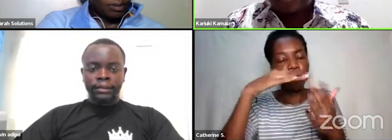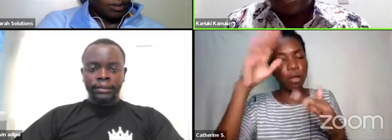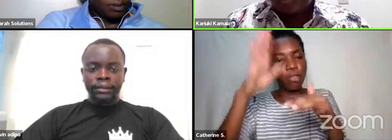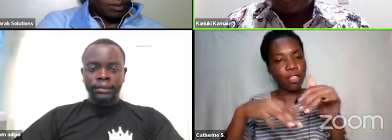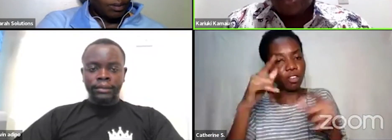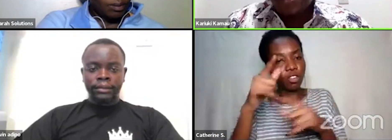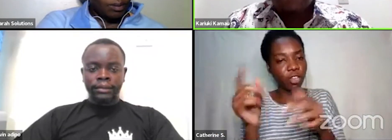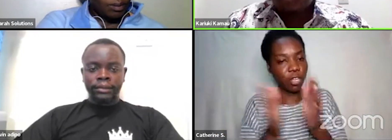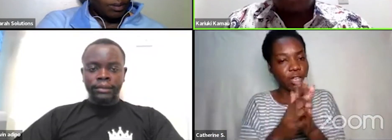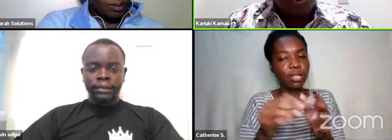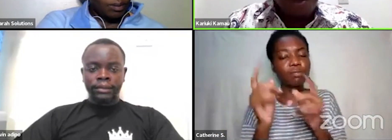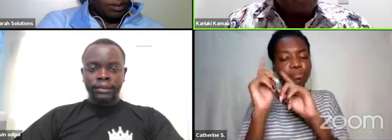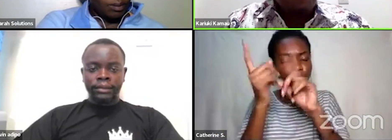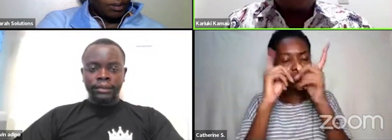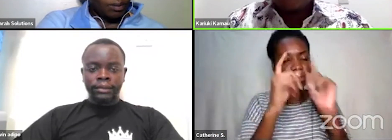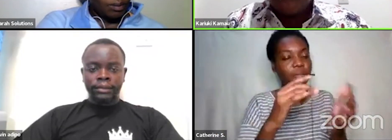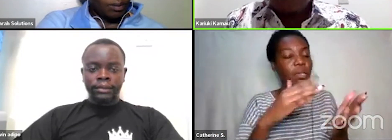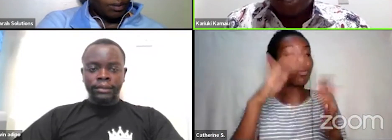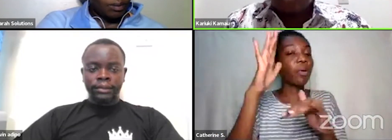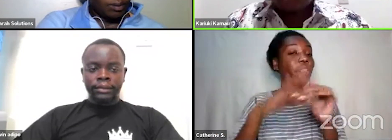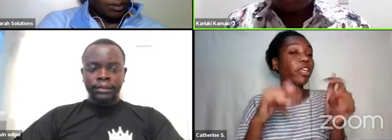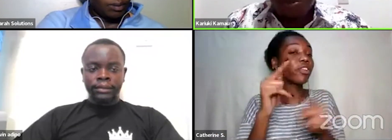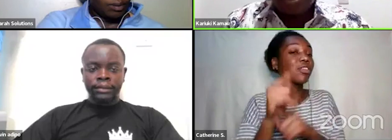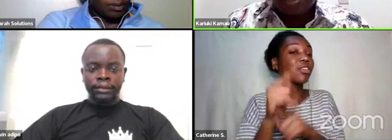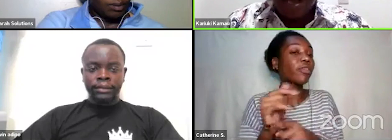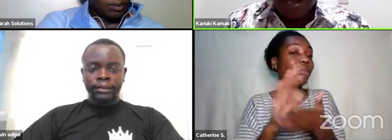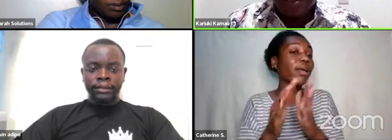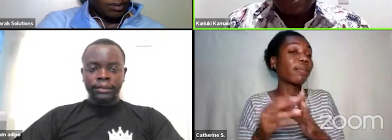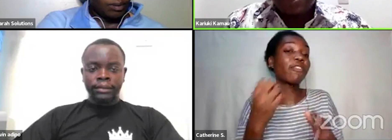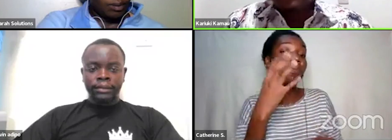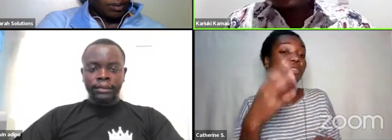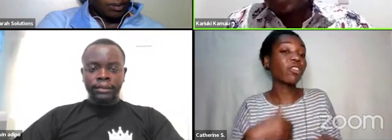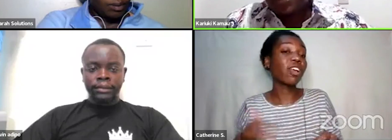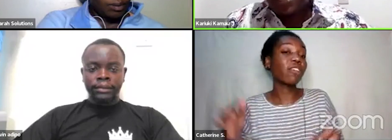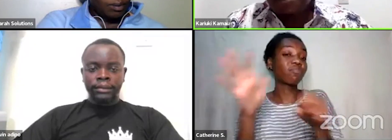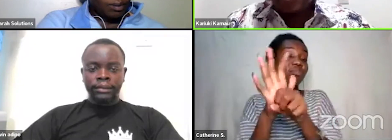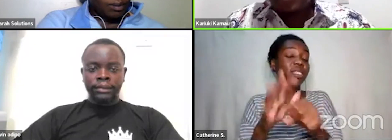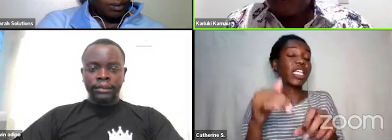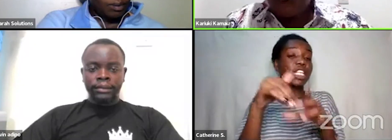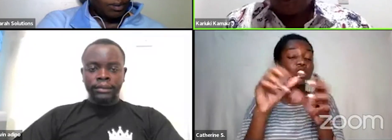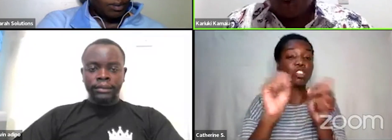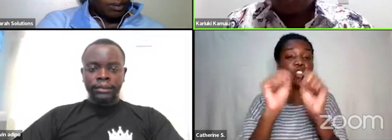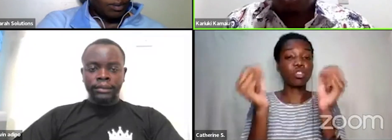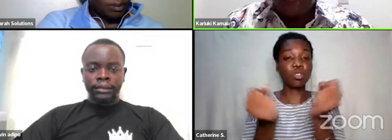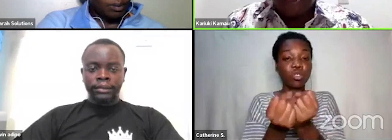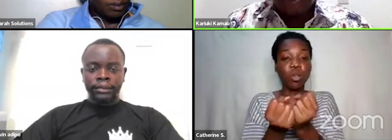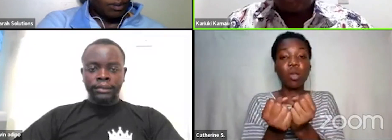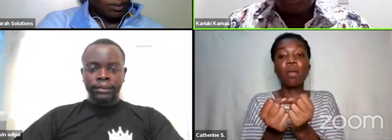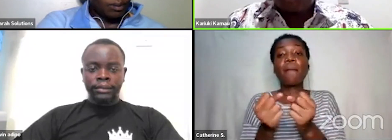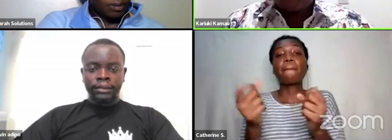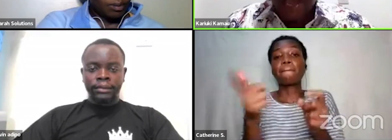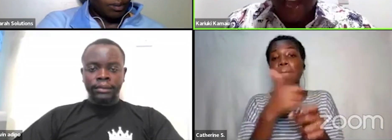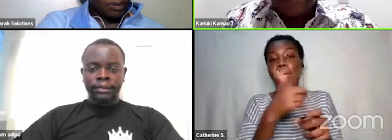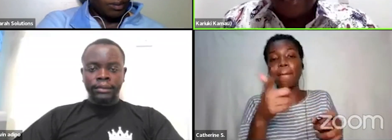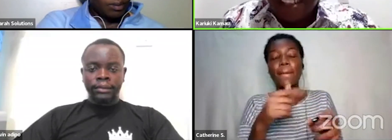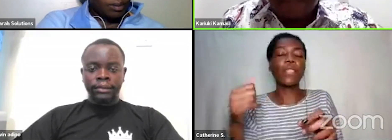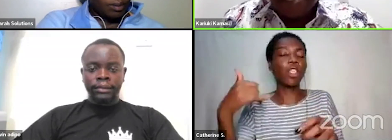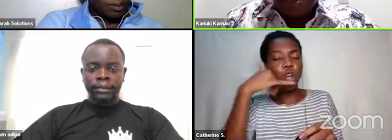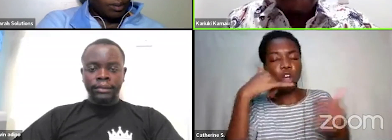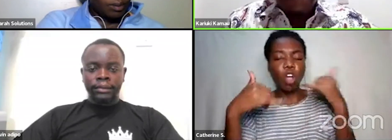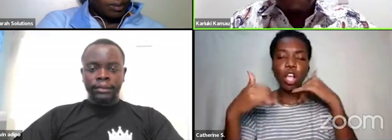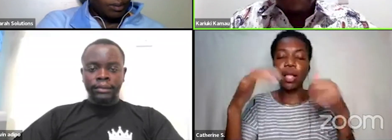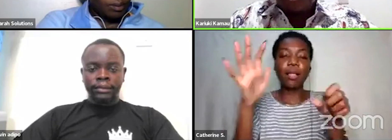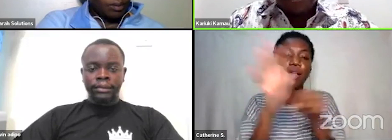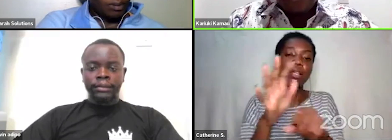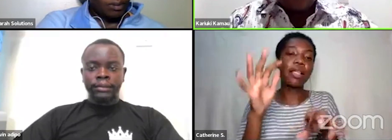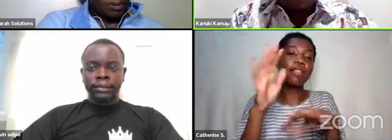more errands than you. They are able to be more informed in social media, in hitting the run, making phone calls more than you. So the earlier, the